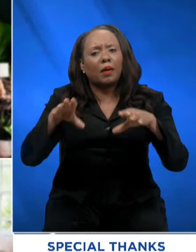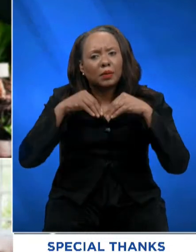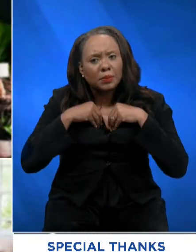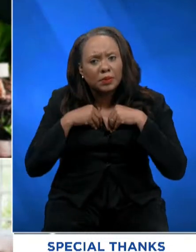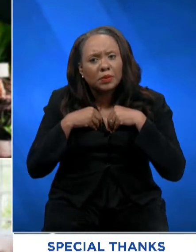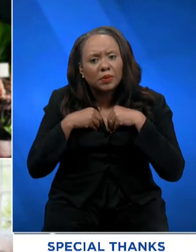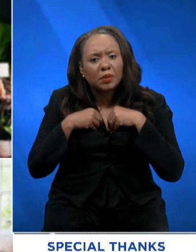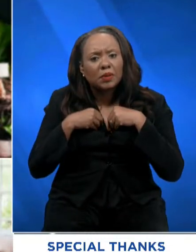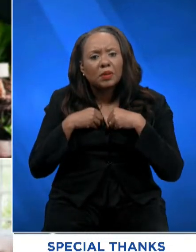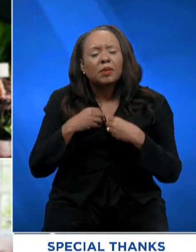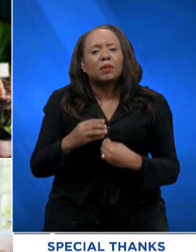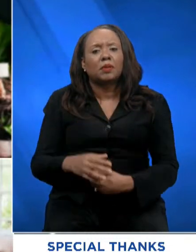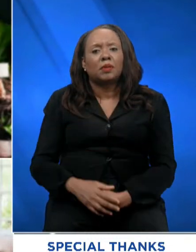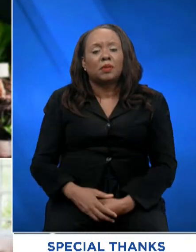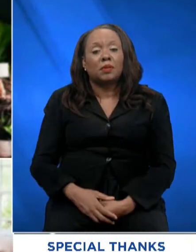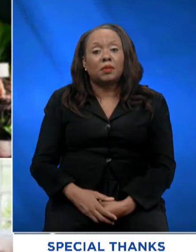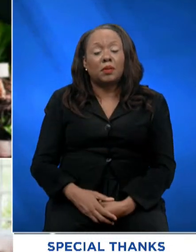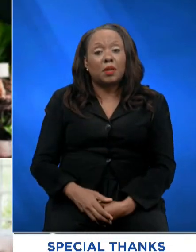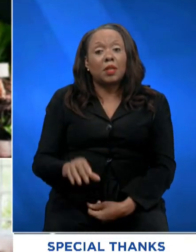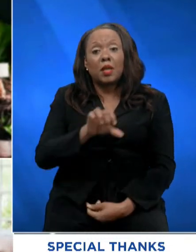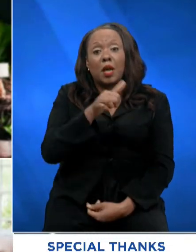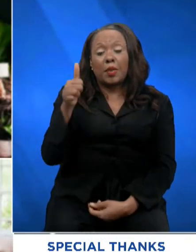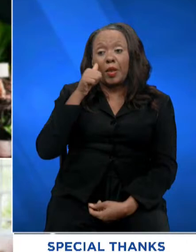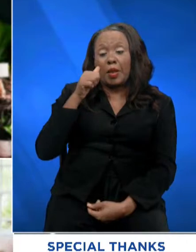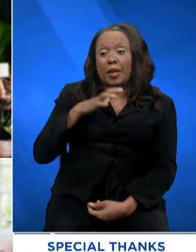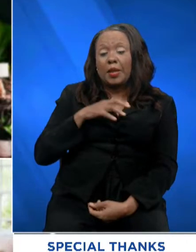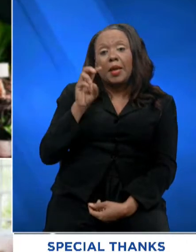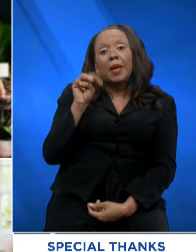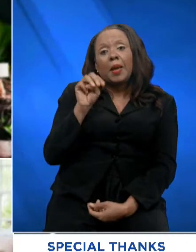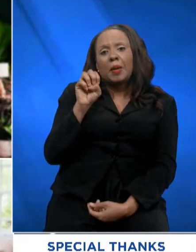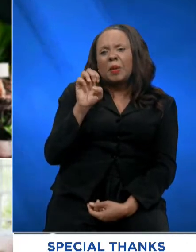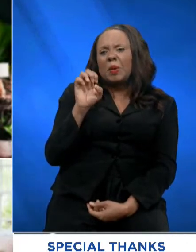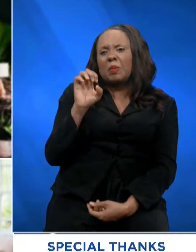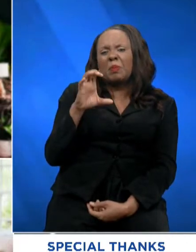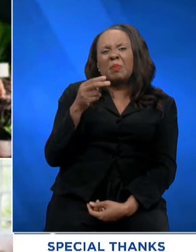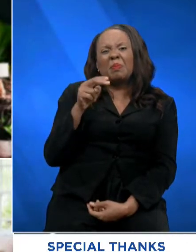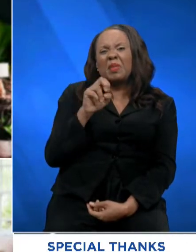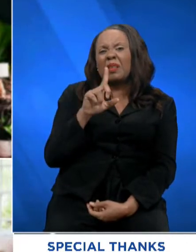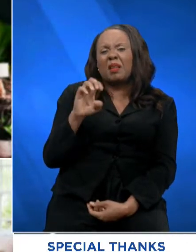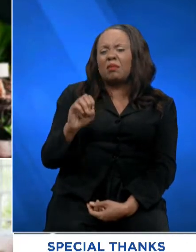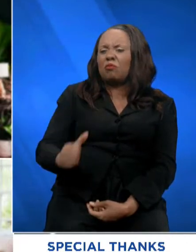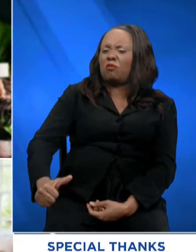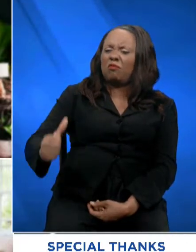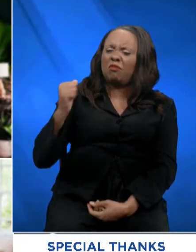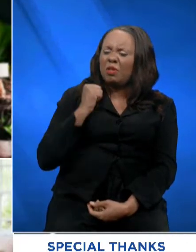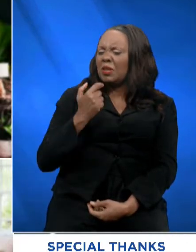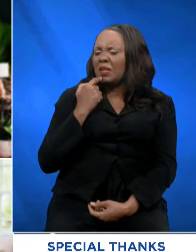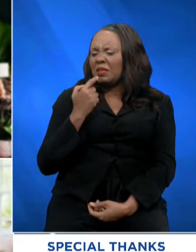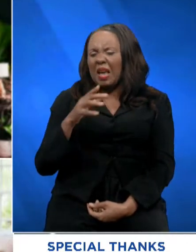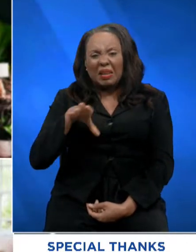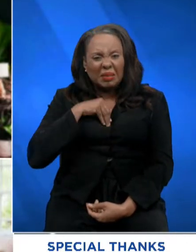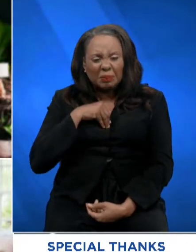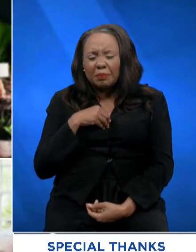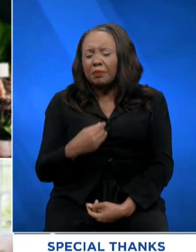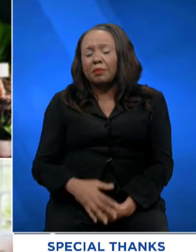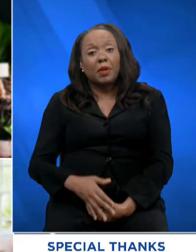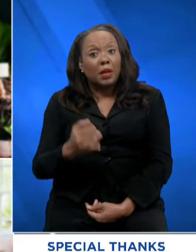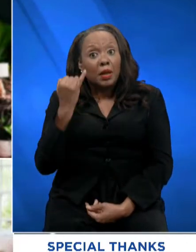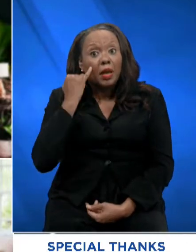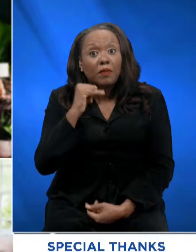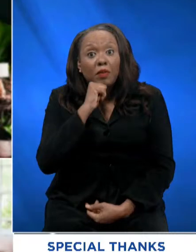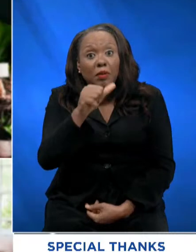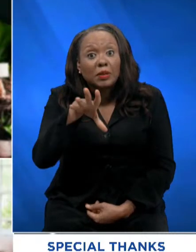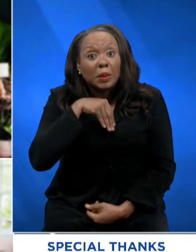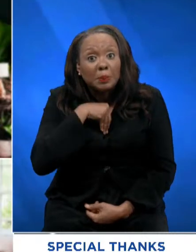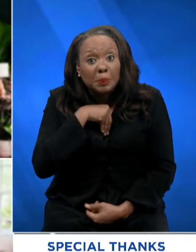clearly and generously shared with us, that she refused to accept that, she's diabetic. And if you don't accept that,